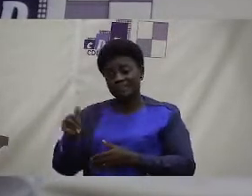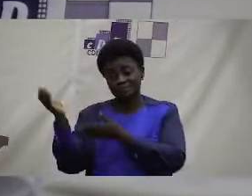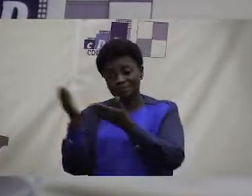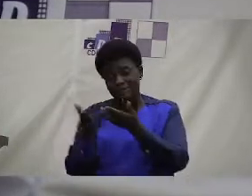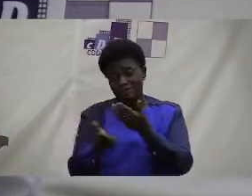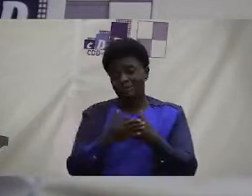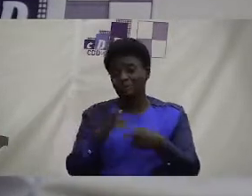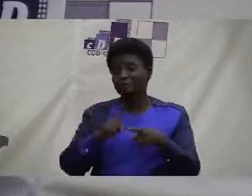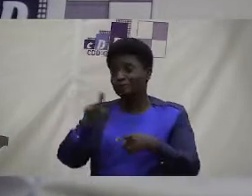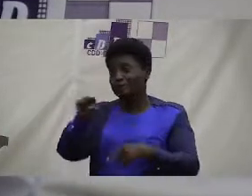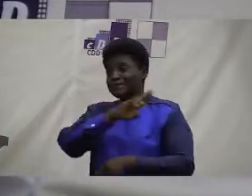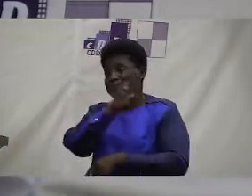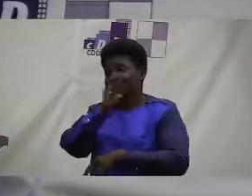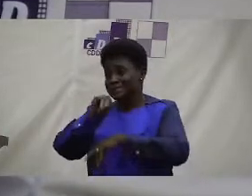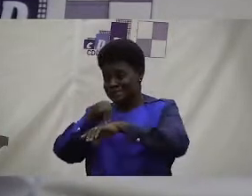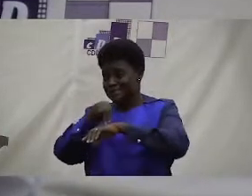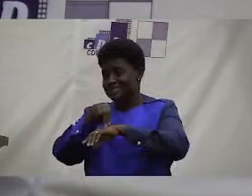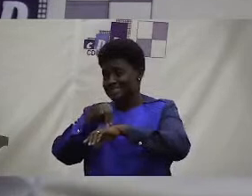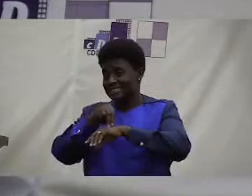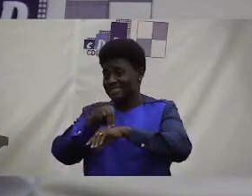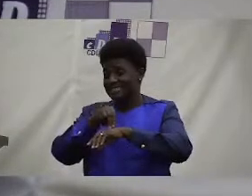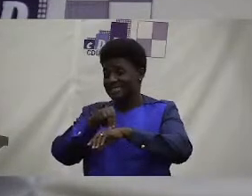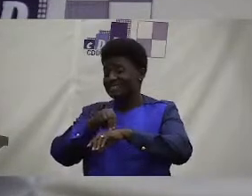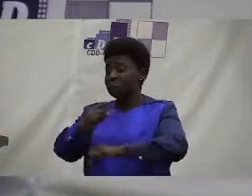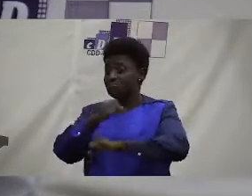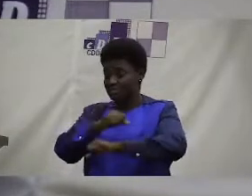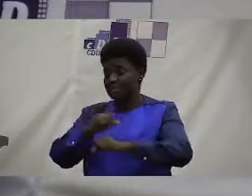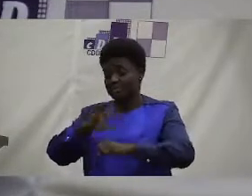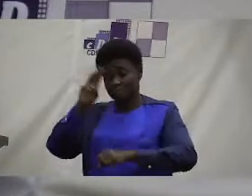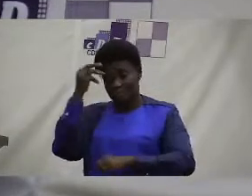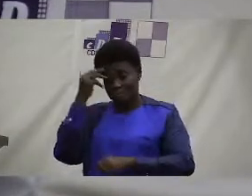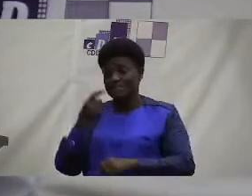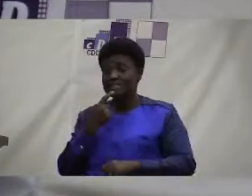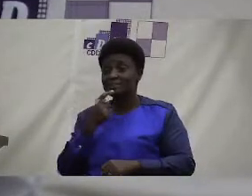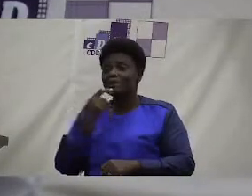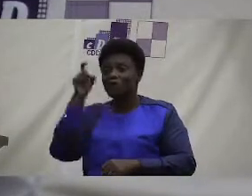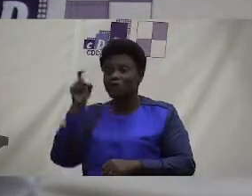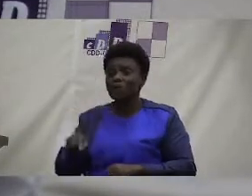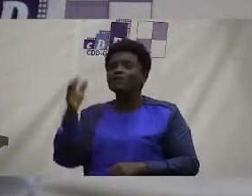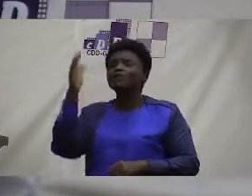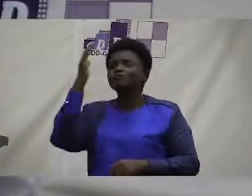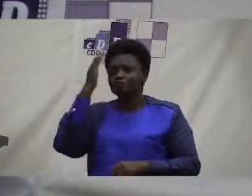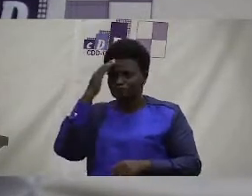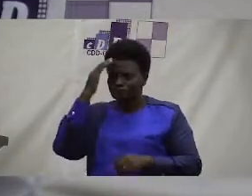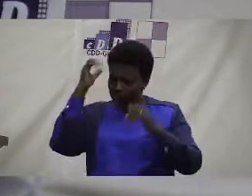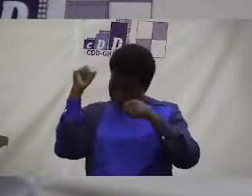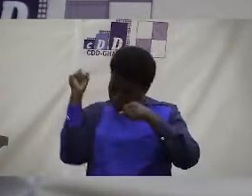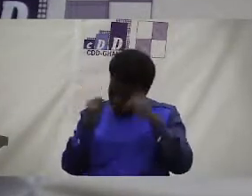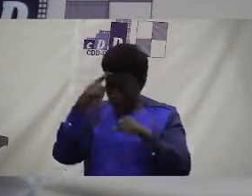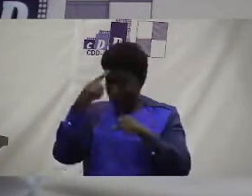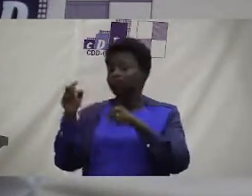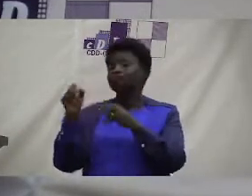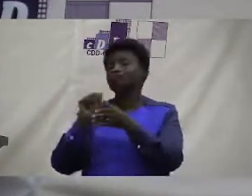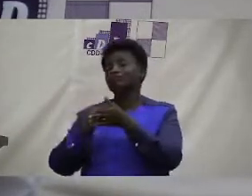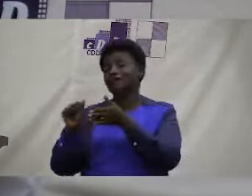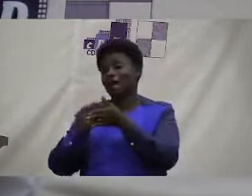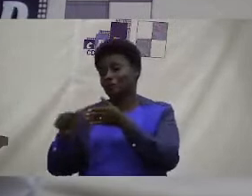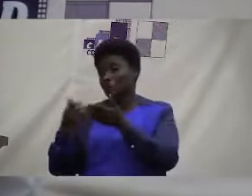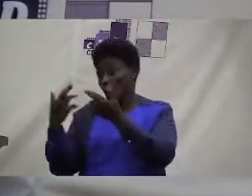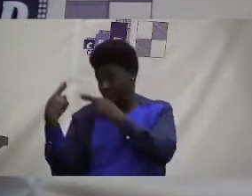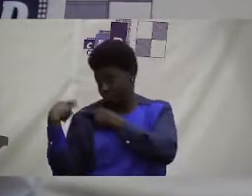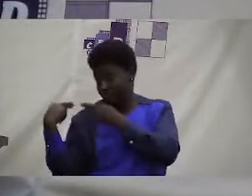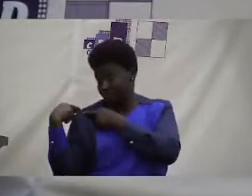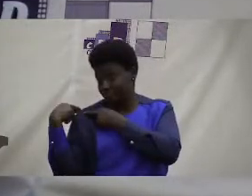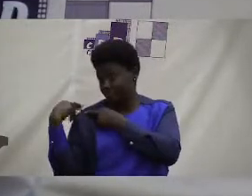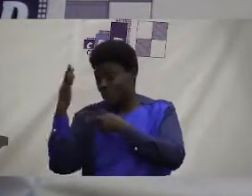Security Minister made is that we have to strive for accountability, because the civic space is the